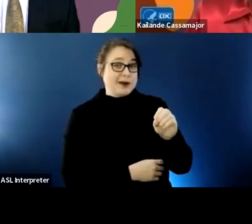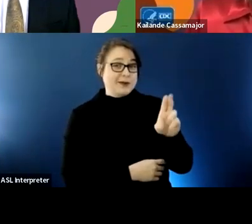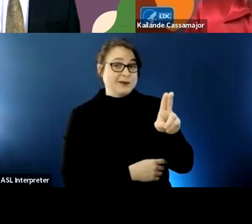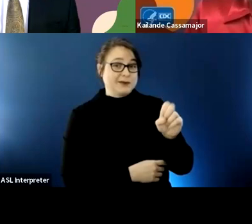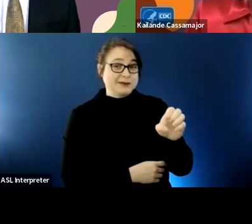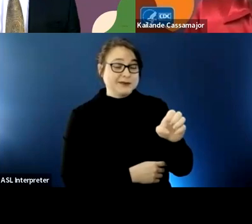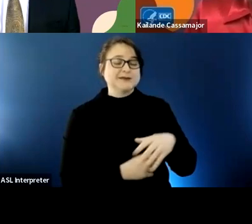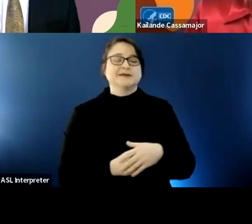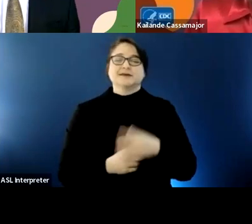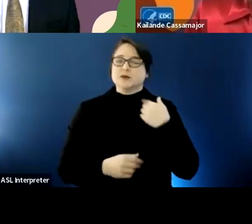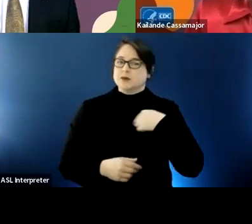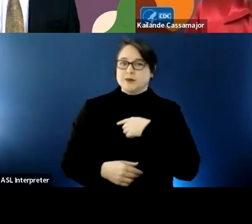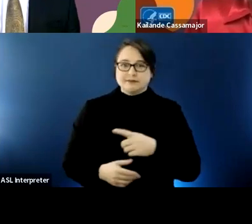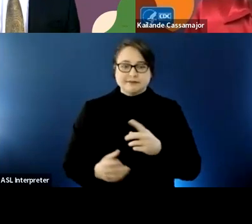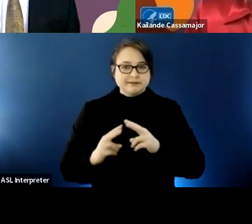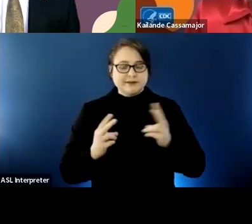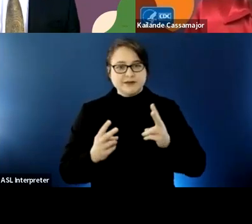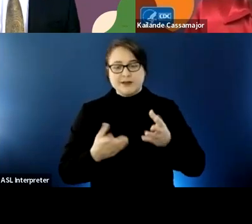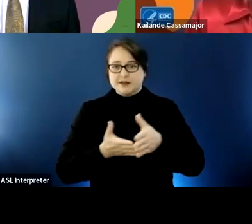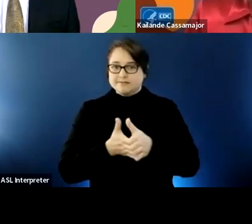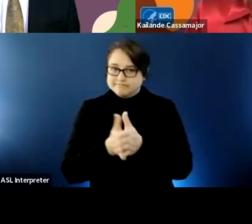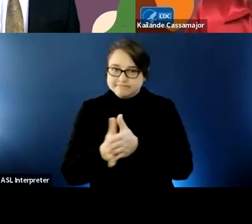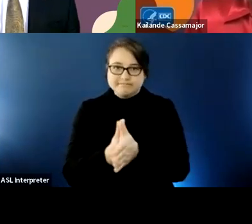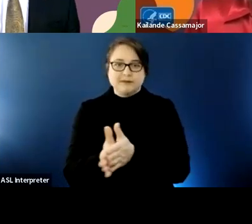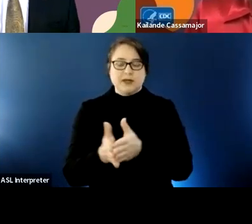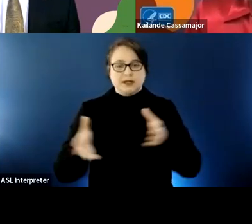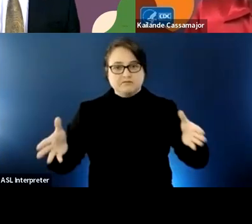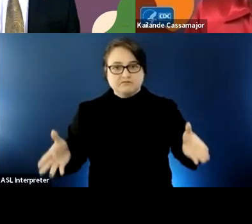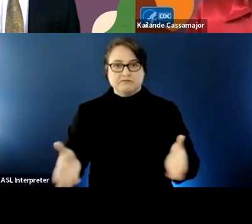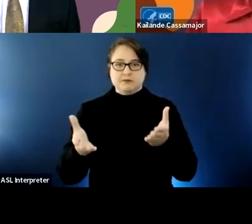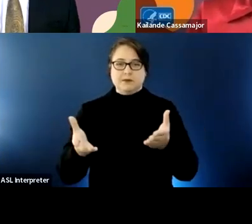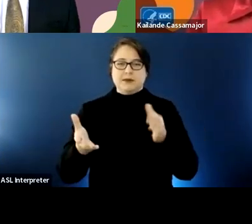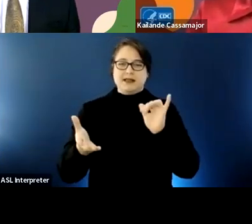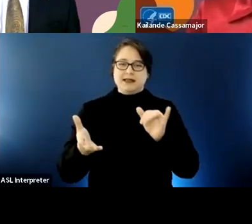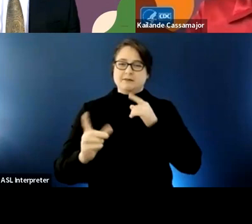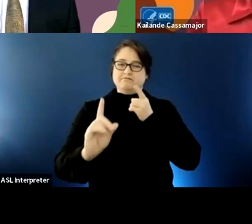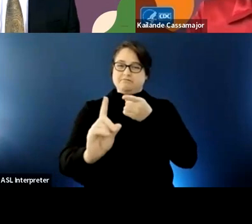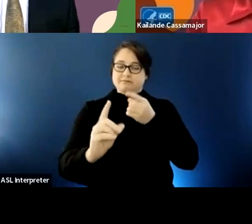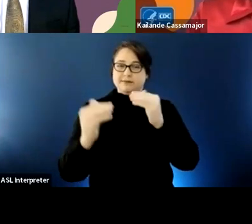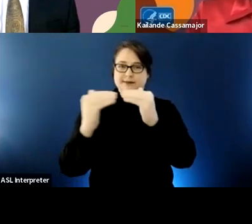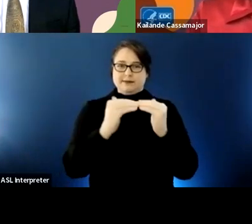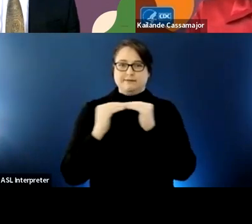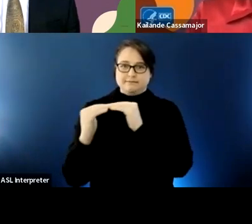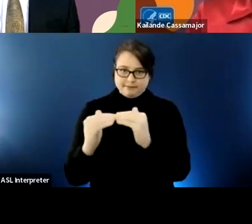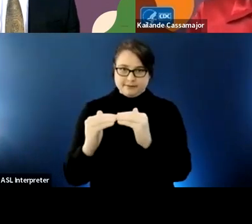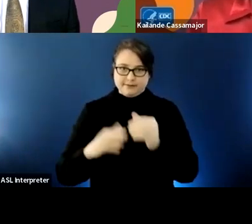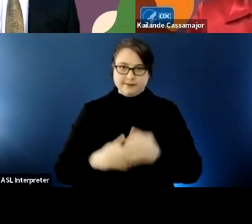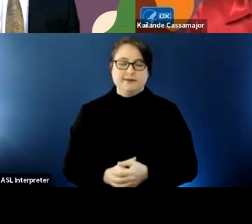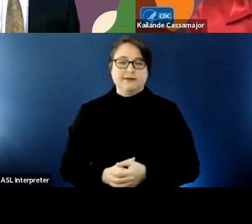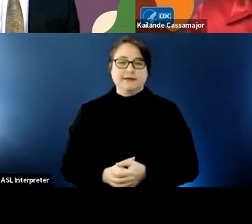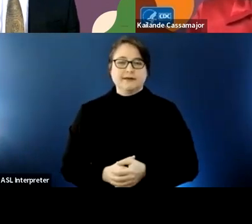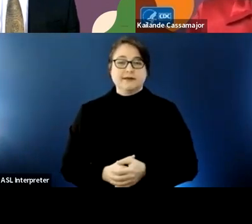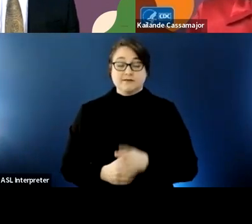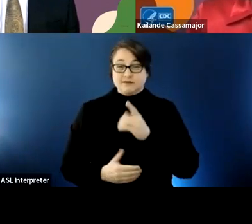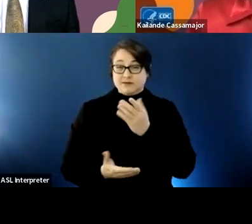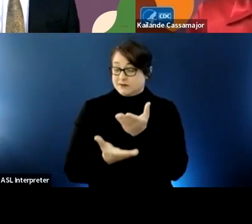COVID-19 pandemic, in pushing the agenda of equity. In fact, I think one thing that we should really